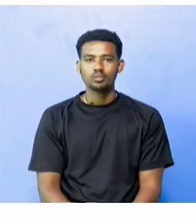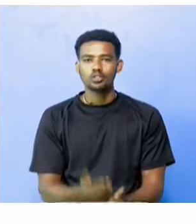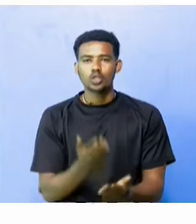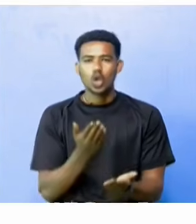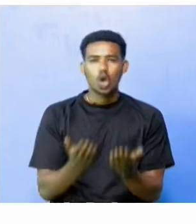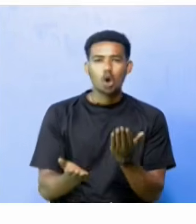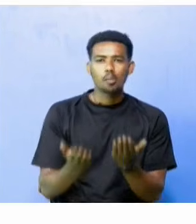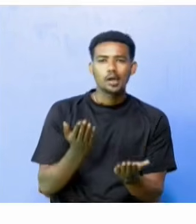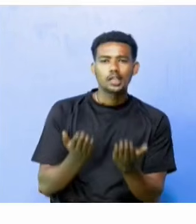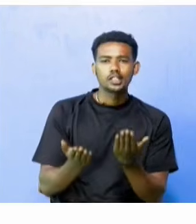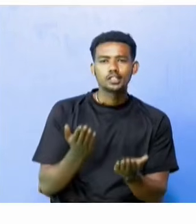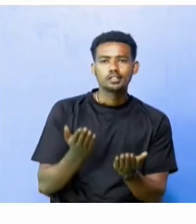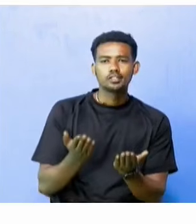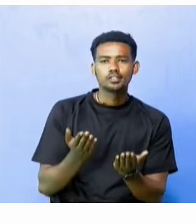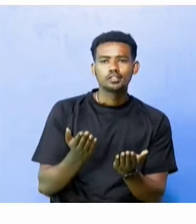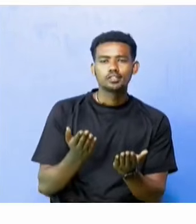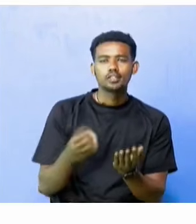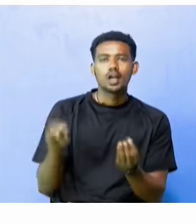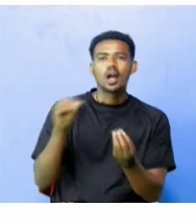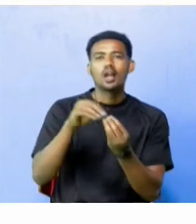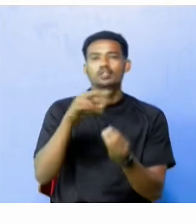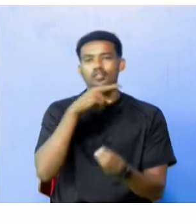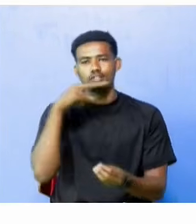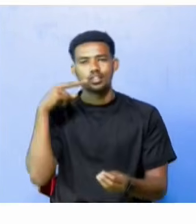Comparative adverbs.